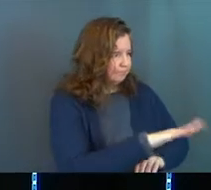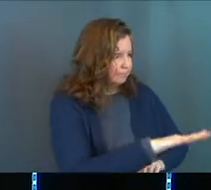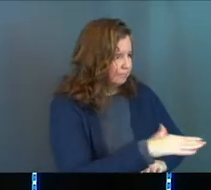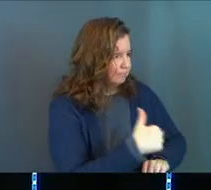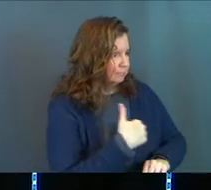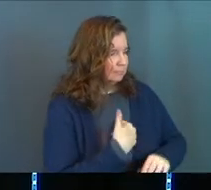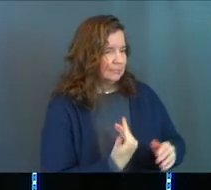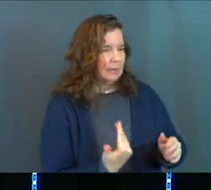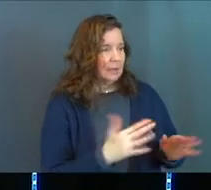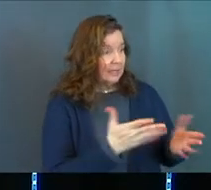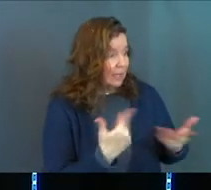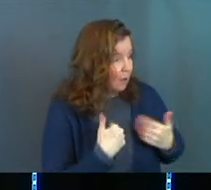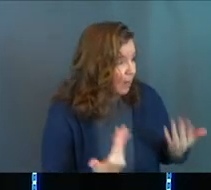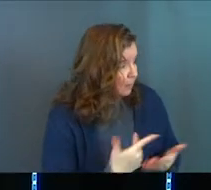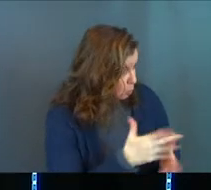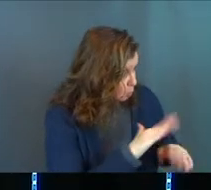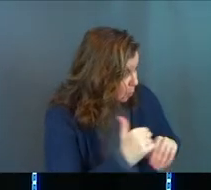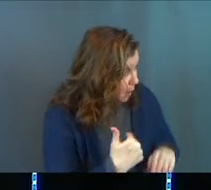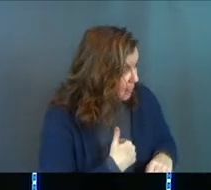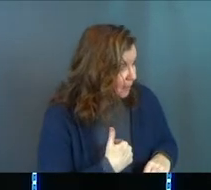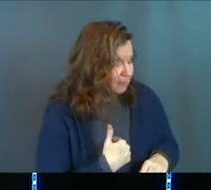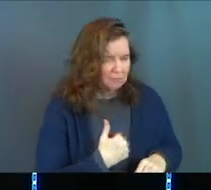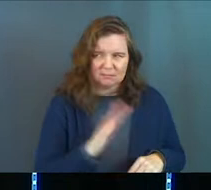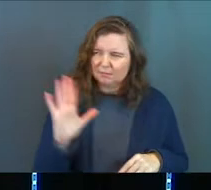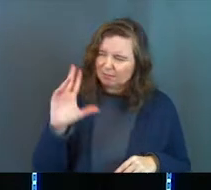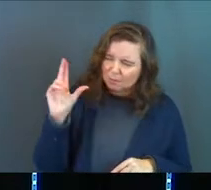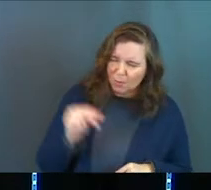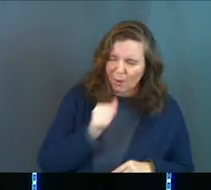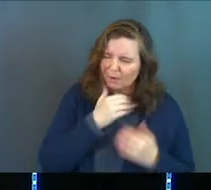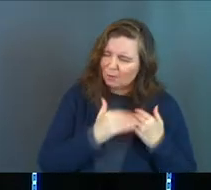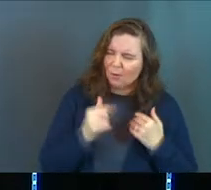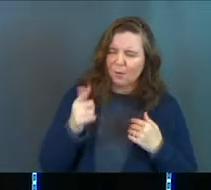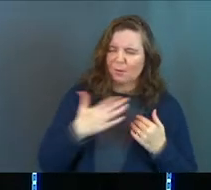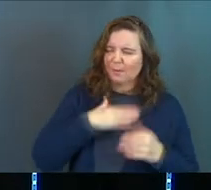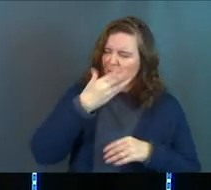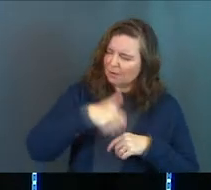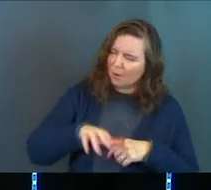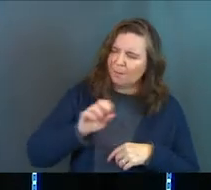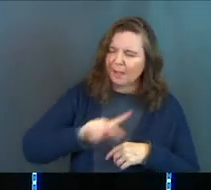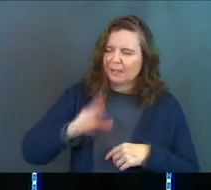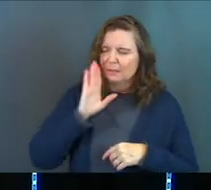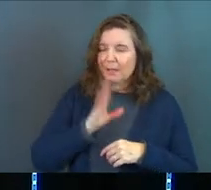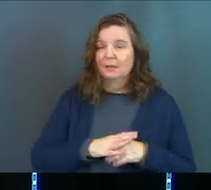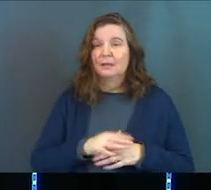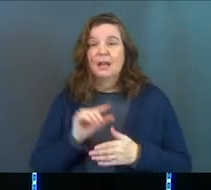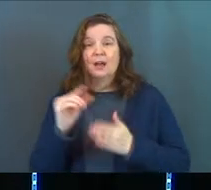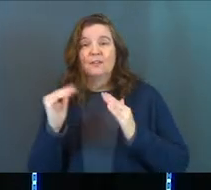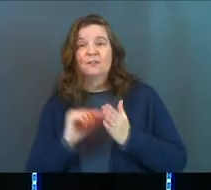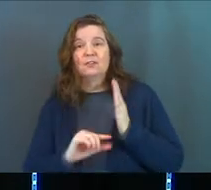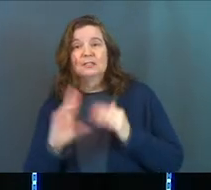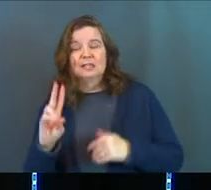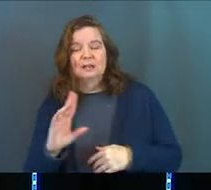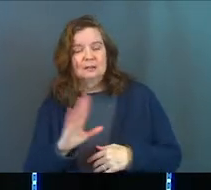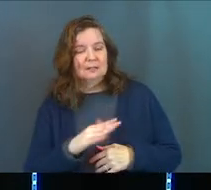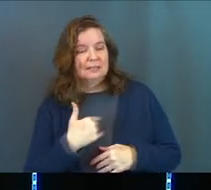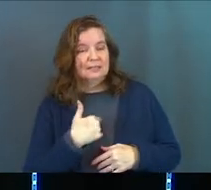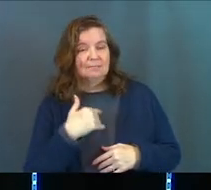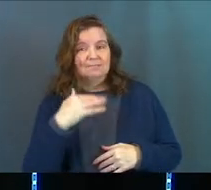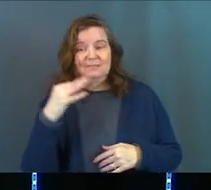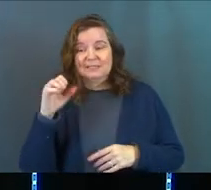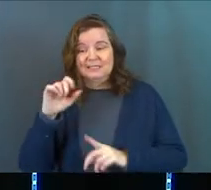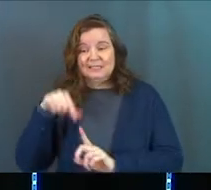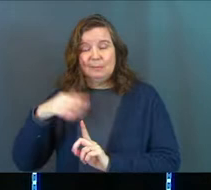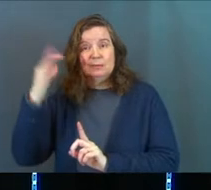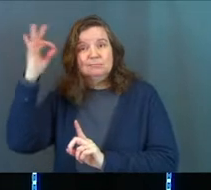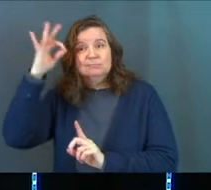up again. Here I am. Did you call me? I didn't call you, my son. Eli said, go back to bed. Now, verse 7, Samuel did not yet know the